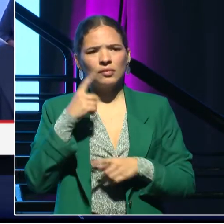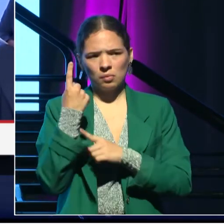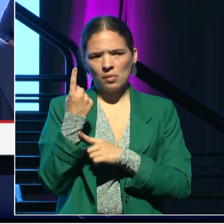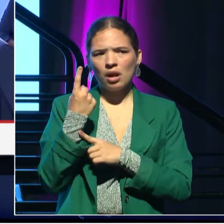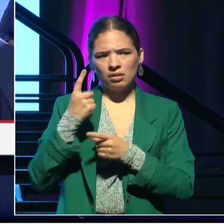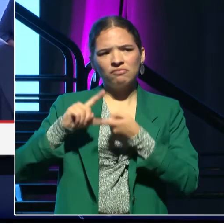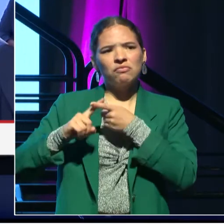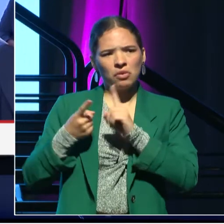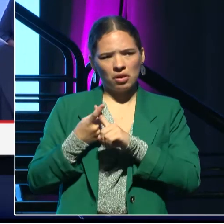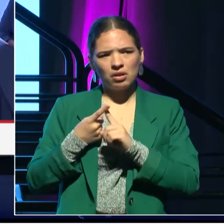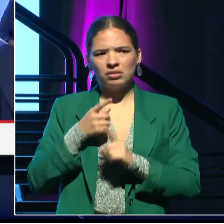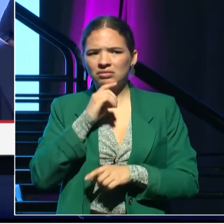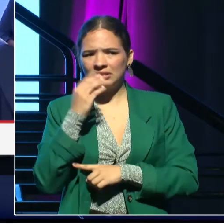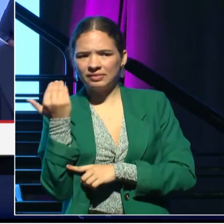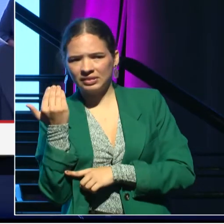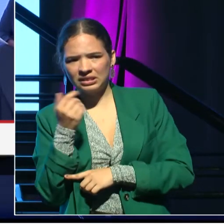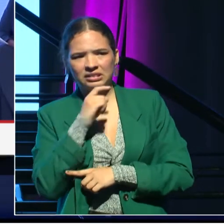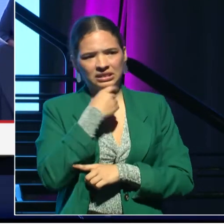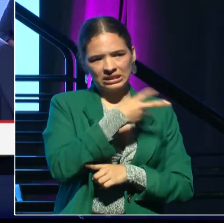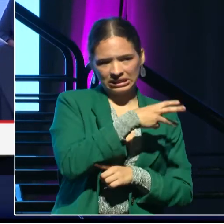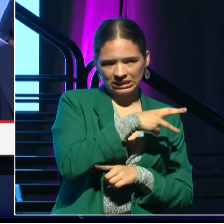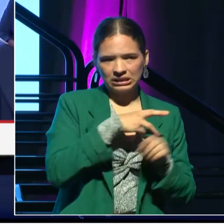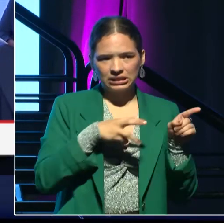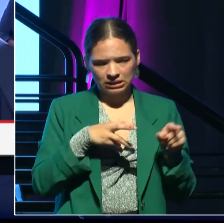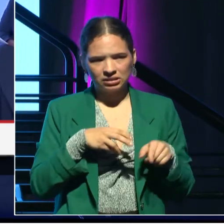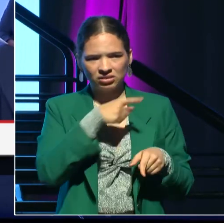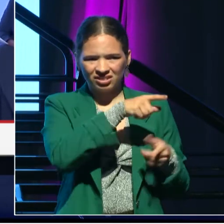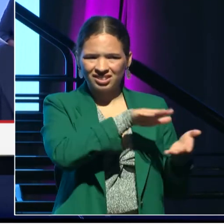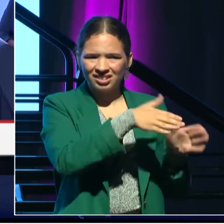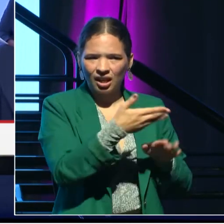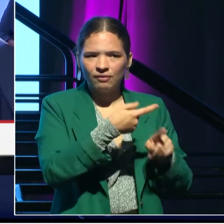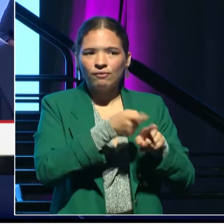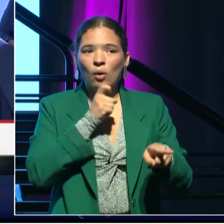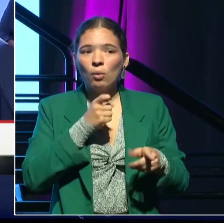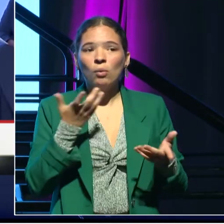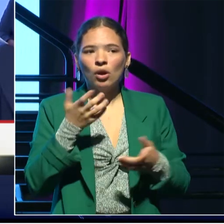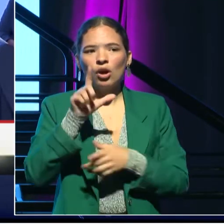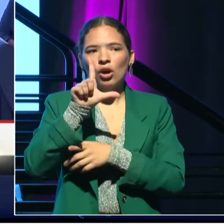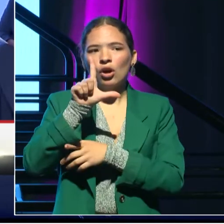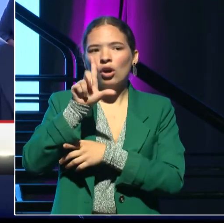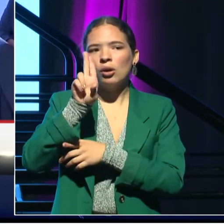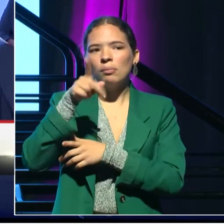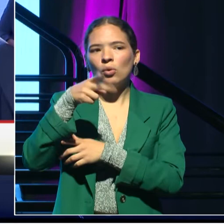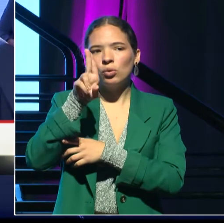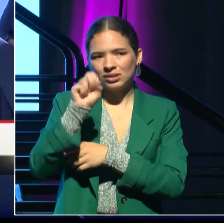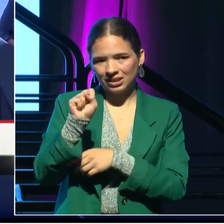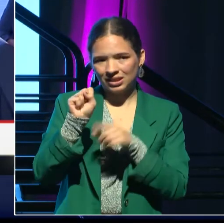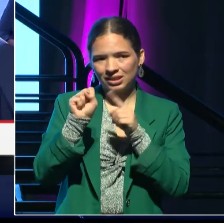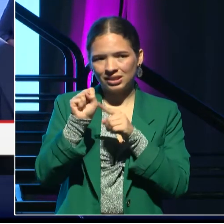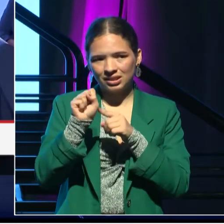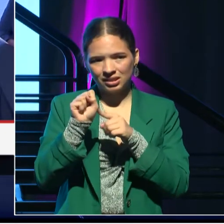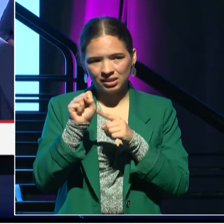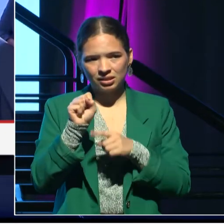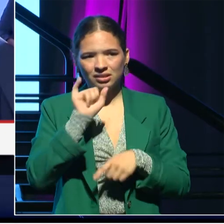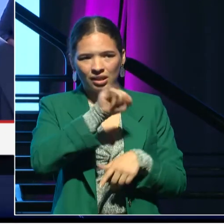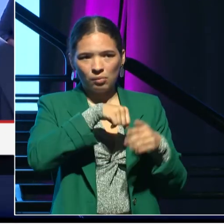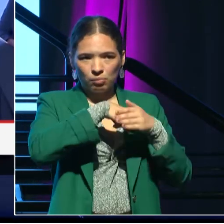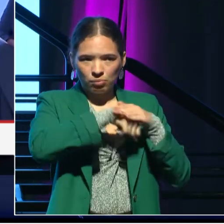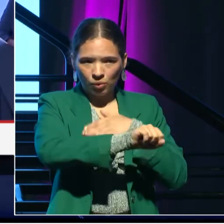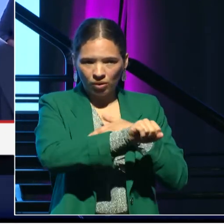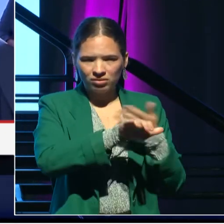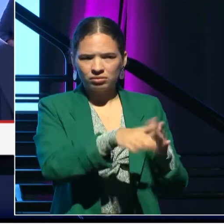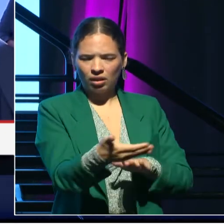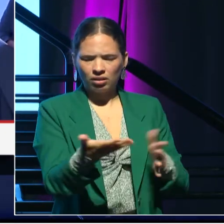I was 16, and she died from complications of lupus. That's what got me in pregnancy after she delivered. That's what got me thinking